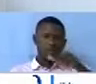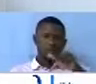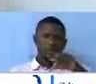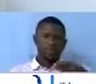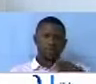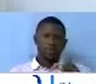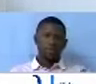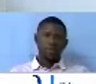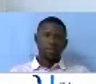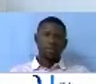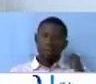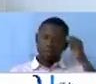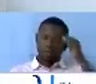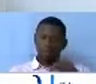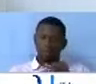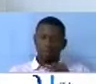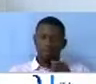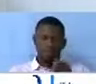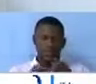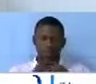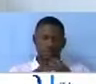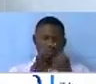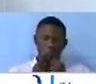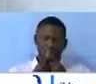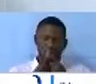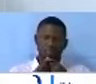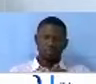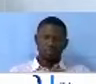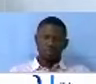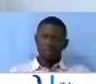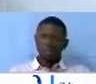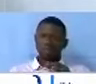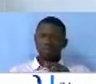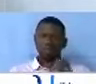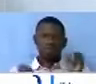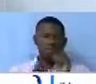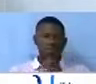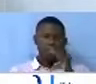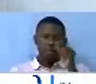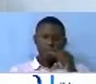was no one at home and he has not his fish money here and there.